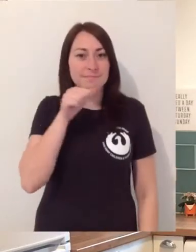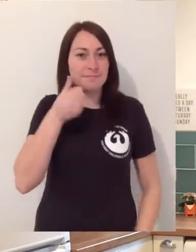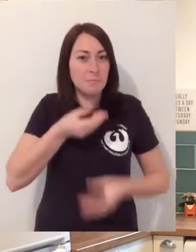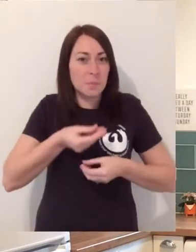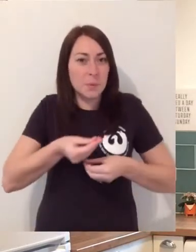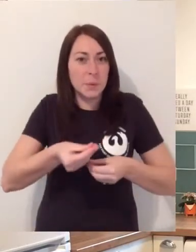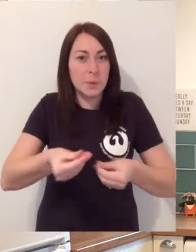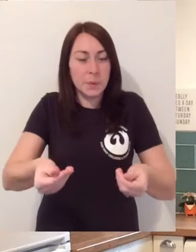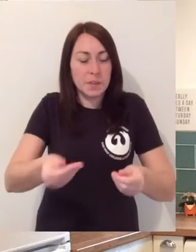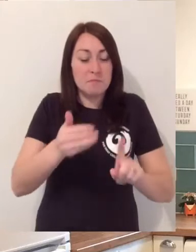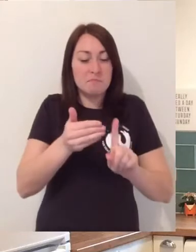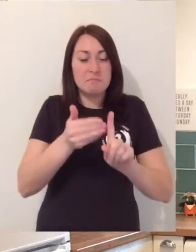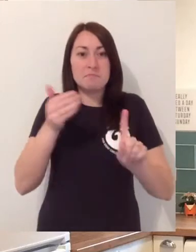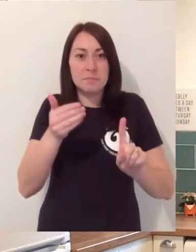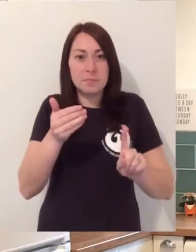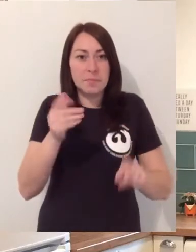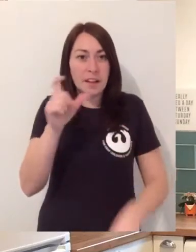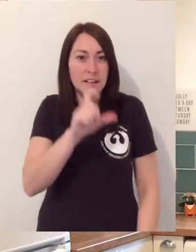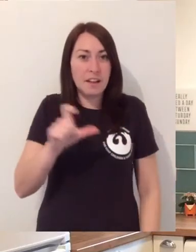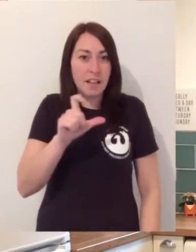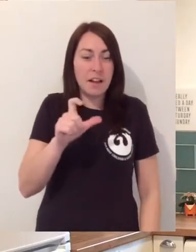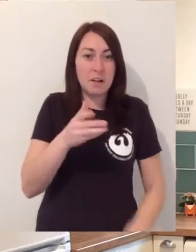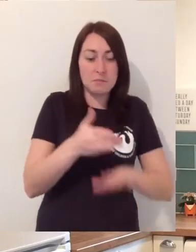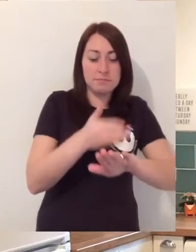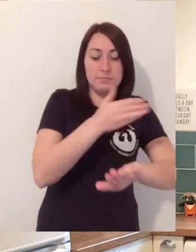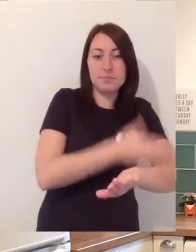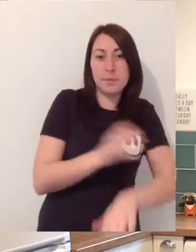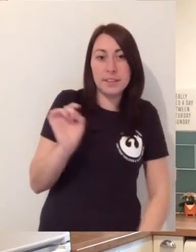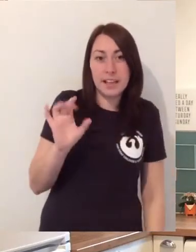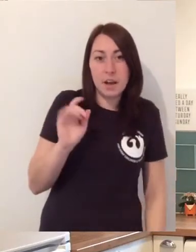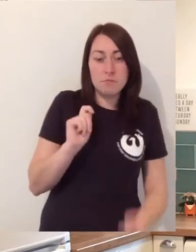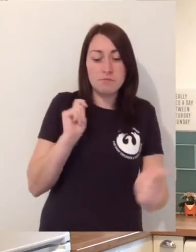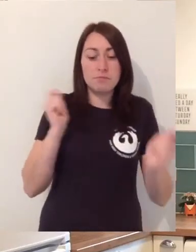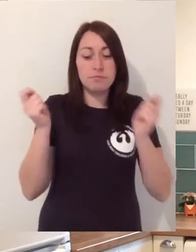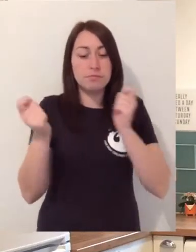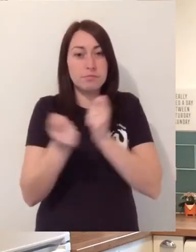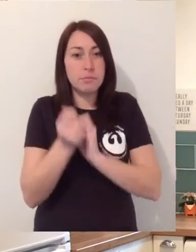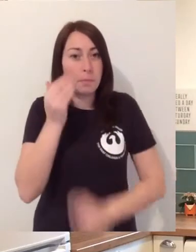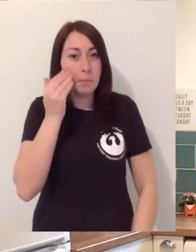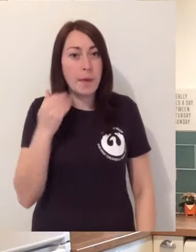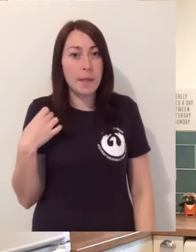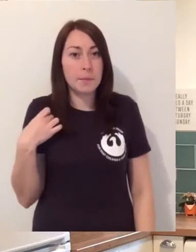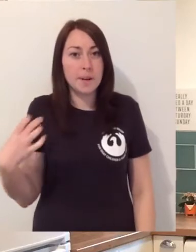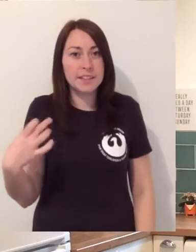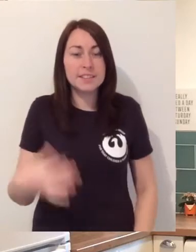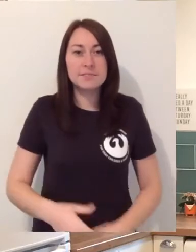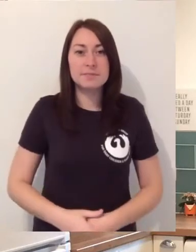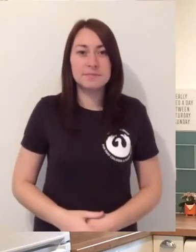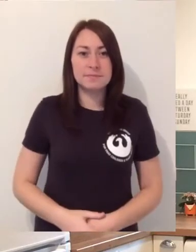So that is nice and smooth, and you might notice that the colour's changed from slightly yellow to quite a pale white.